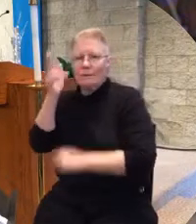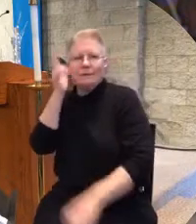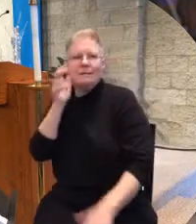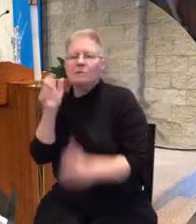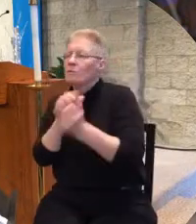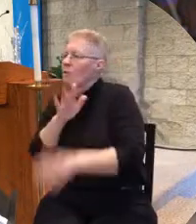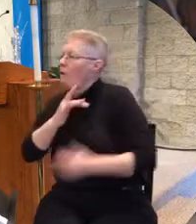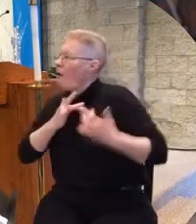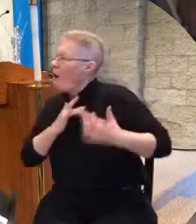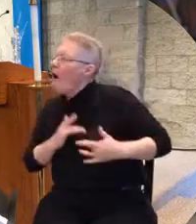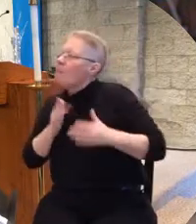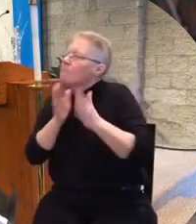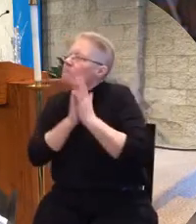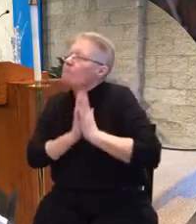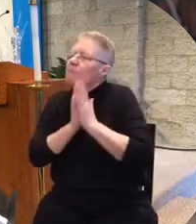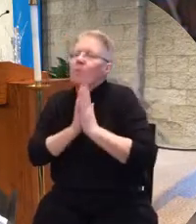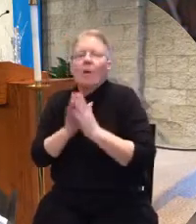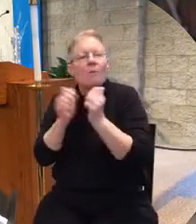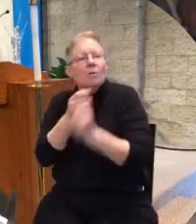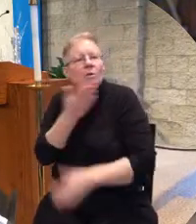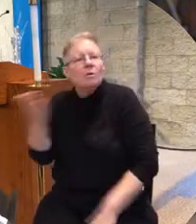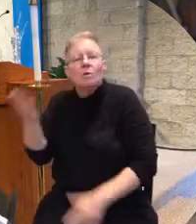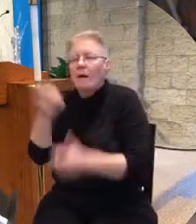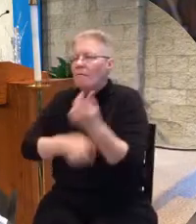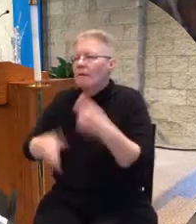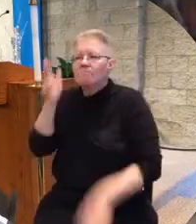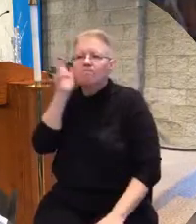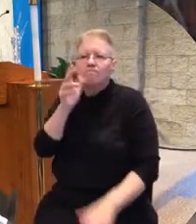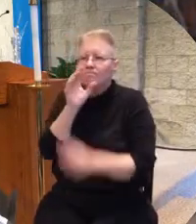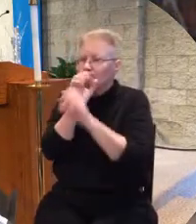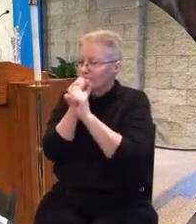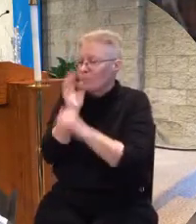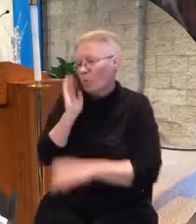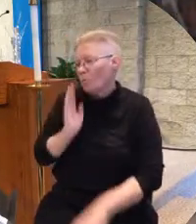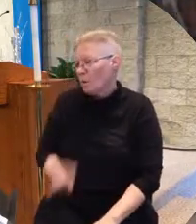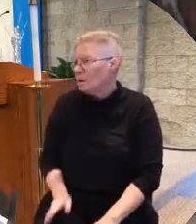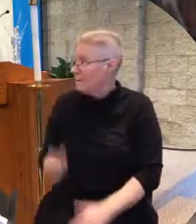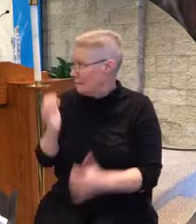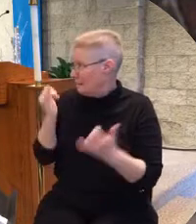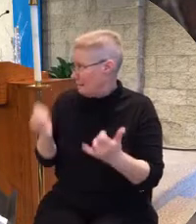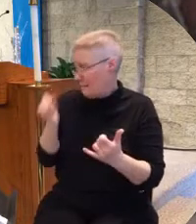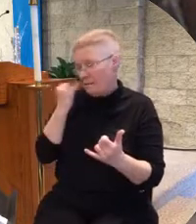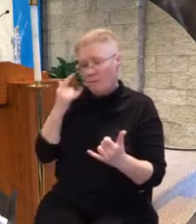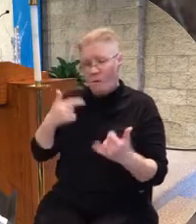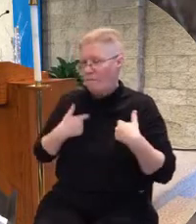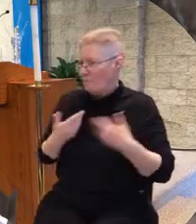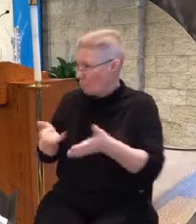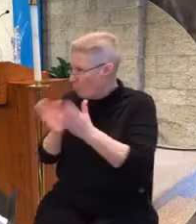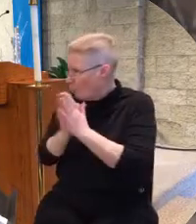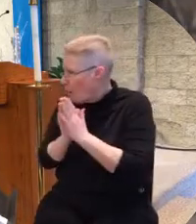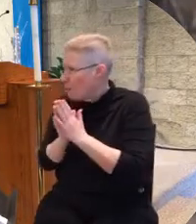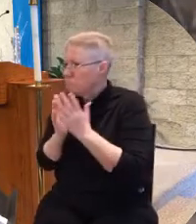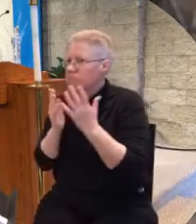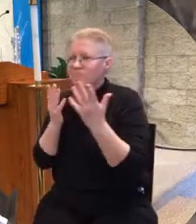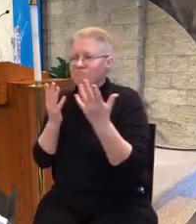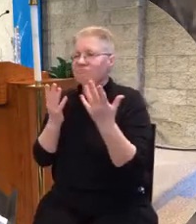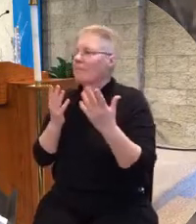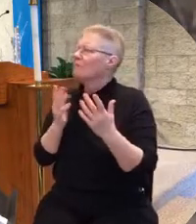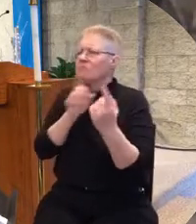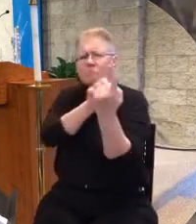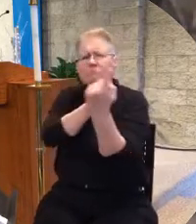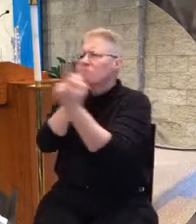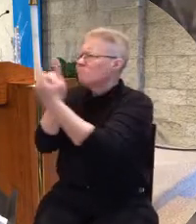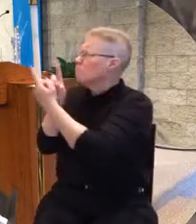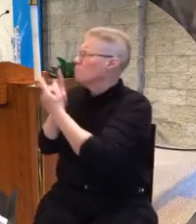pray aloud with you, and then to hold what they have heard in the strictest of confidence. So today, if you have a prayer request, by all means,